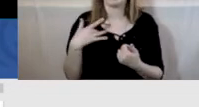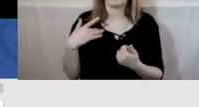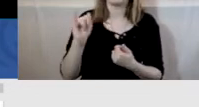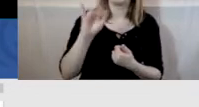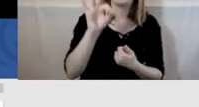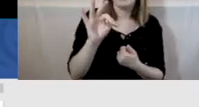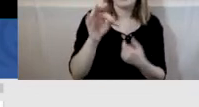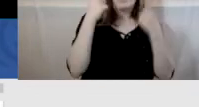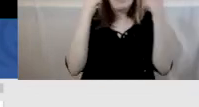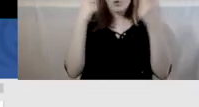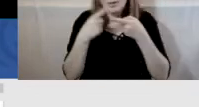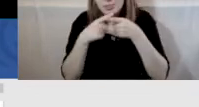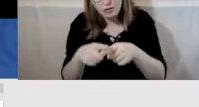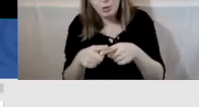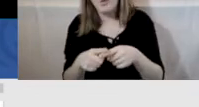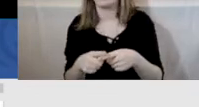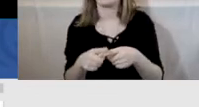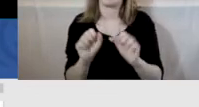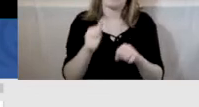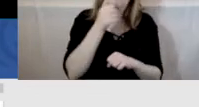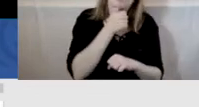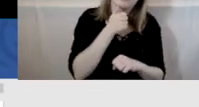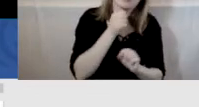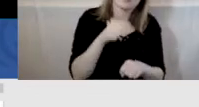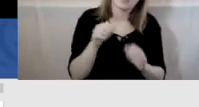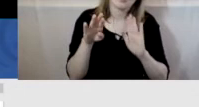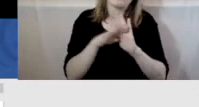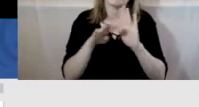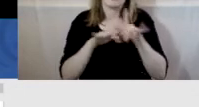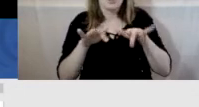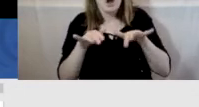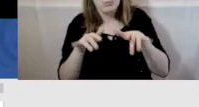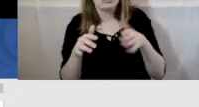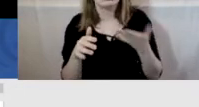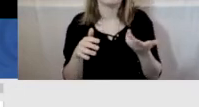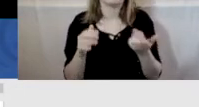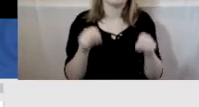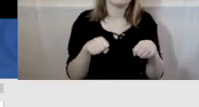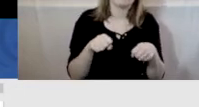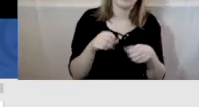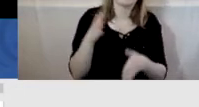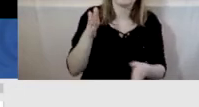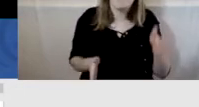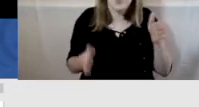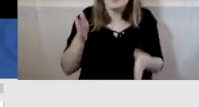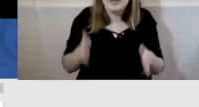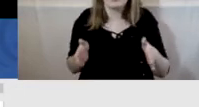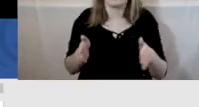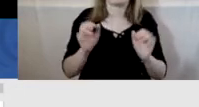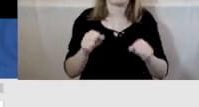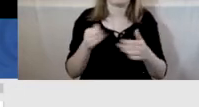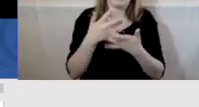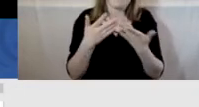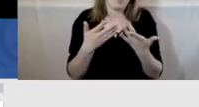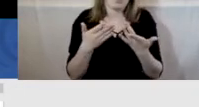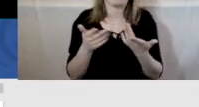If we take IT, IT subject could have like programming, usage, robotics, and different sides